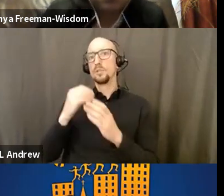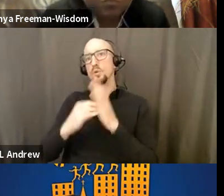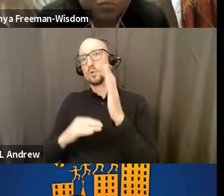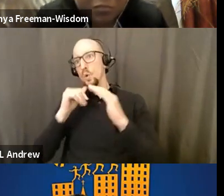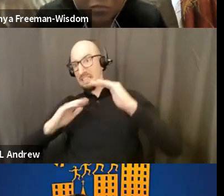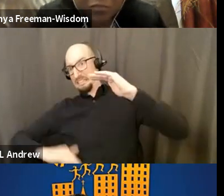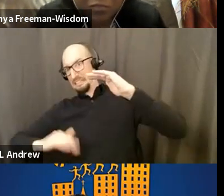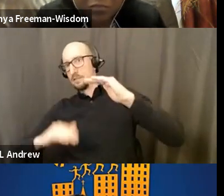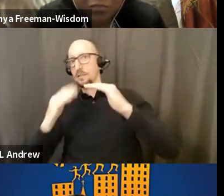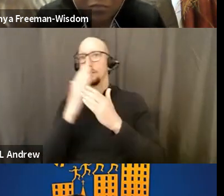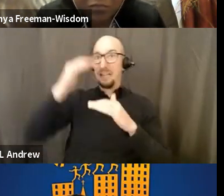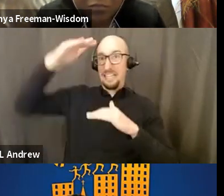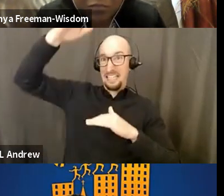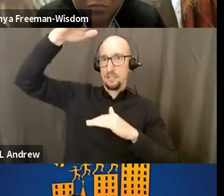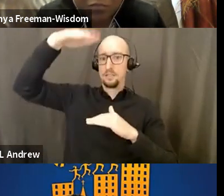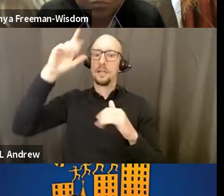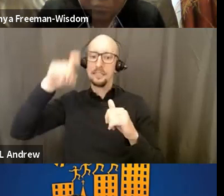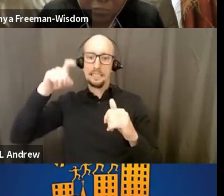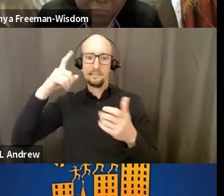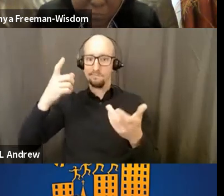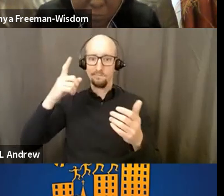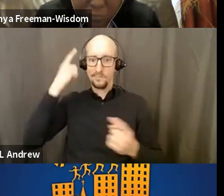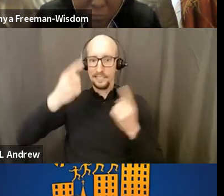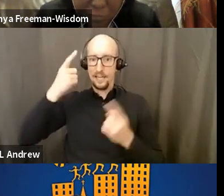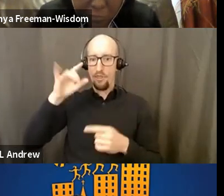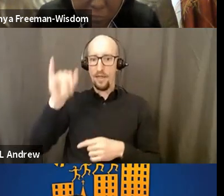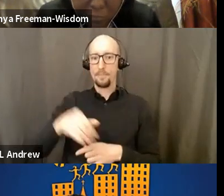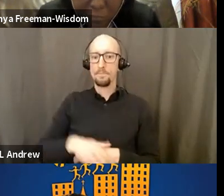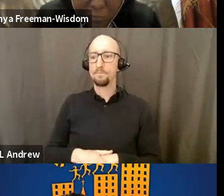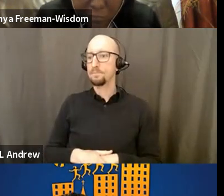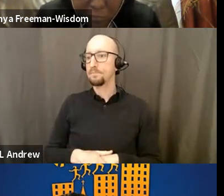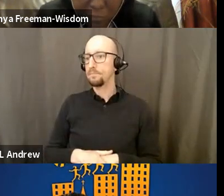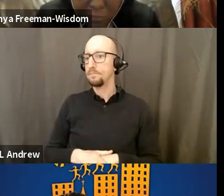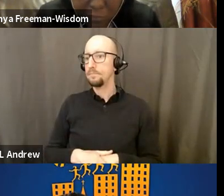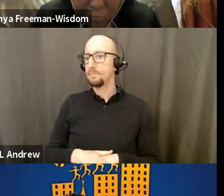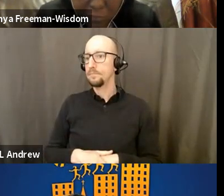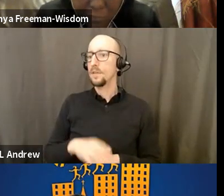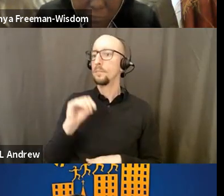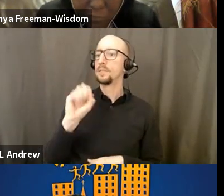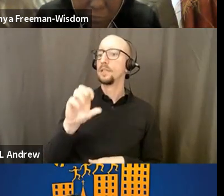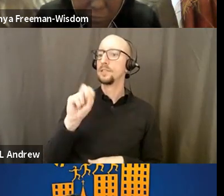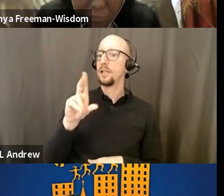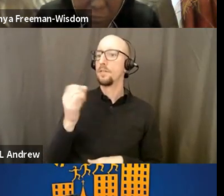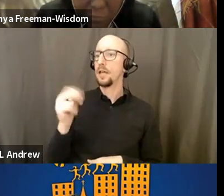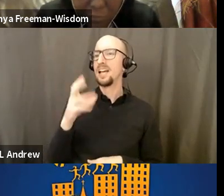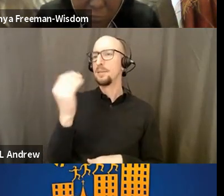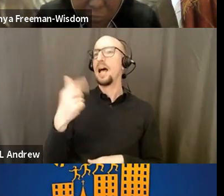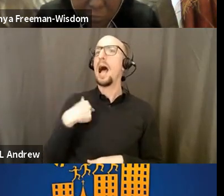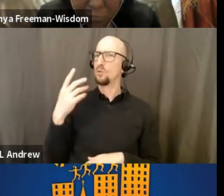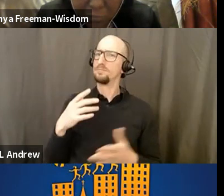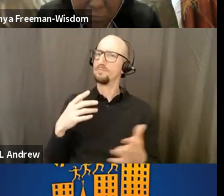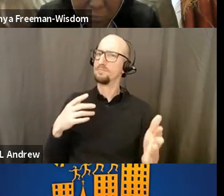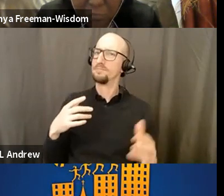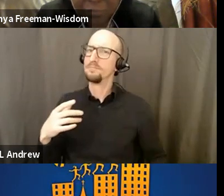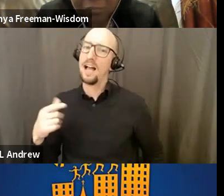there. So I actually I'm gonna take some co-chair privilege here because there was a question